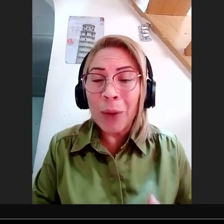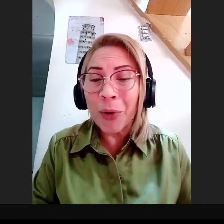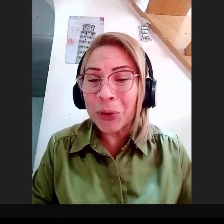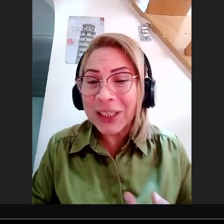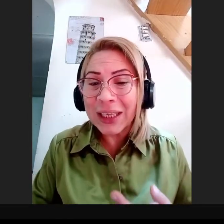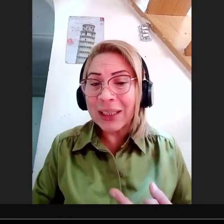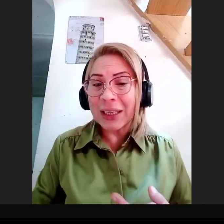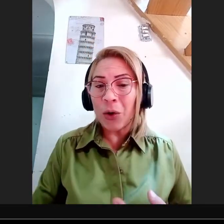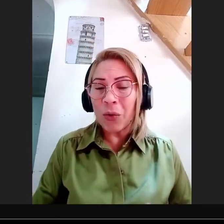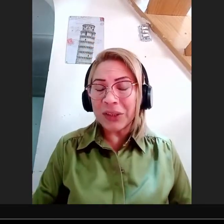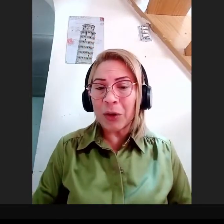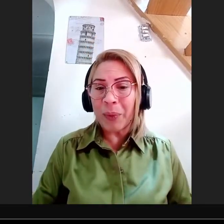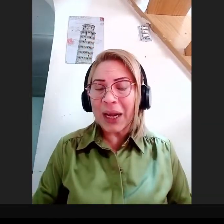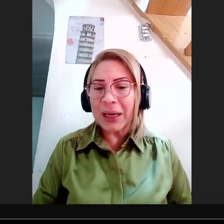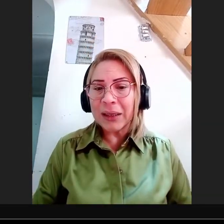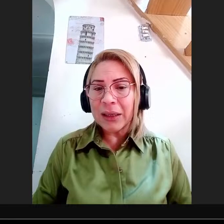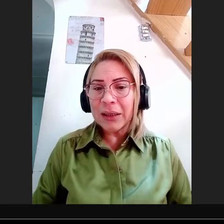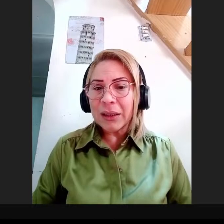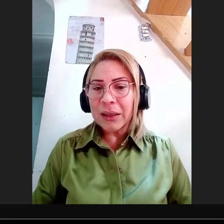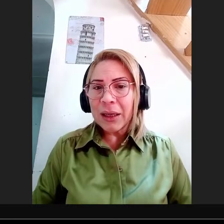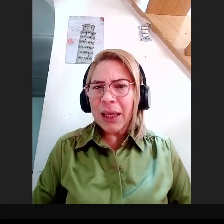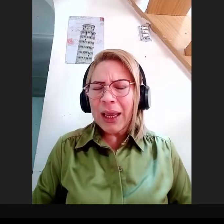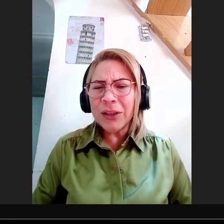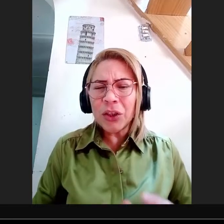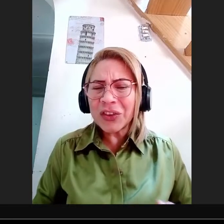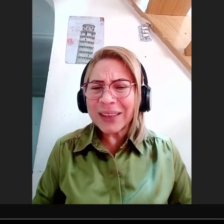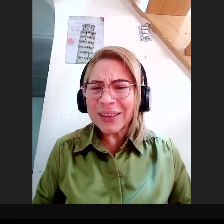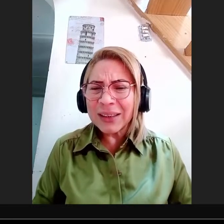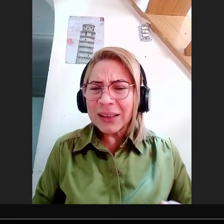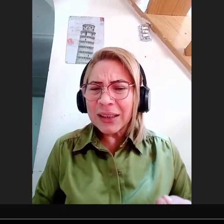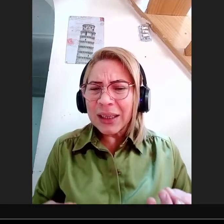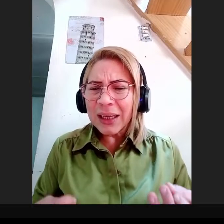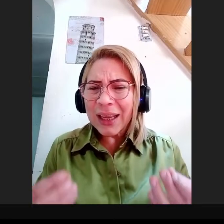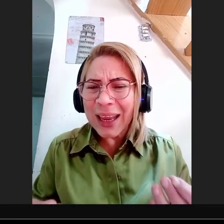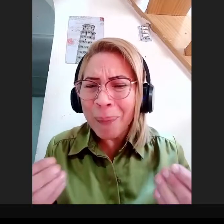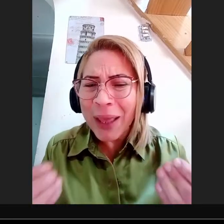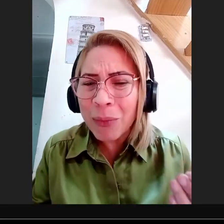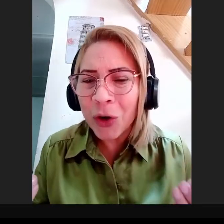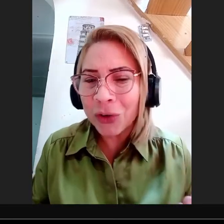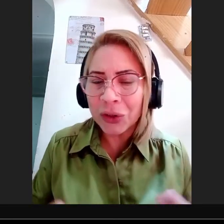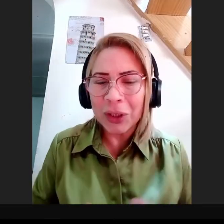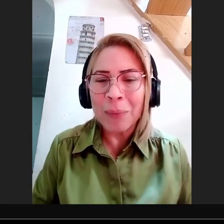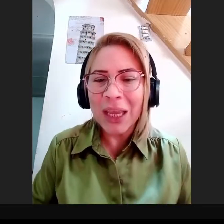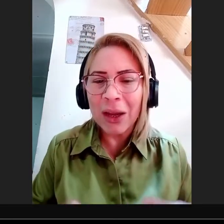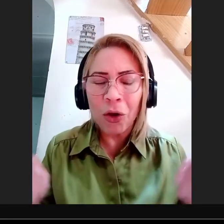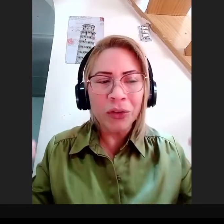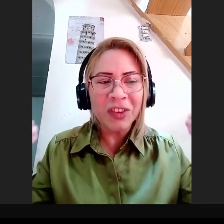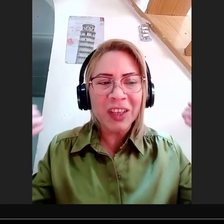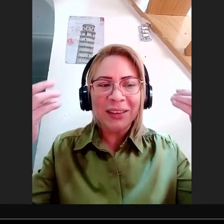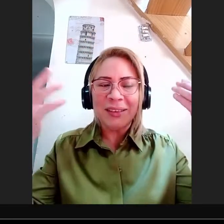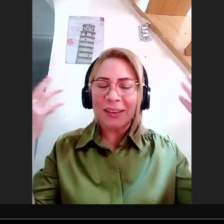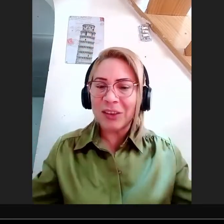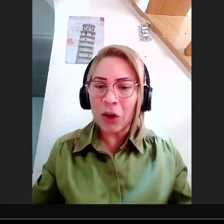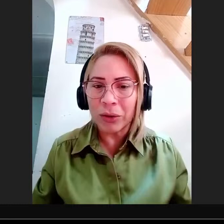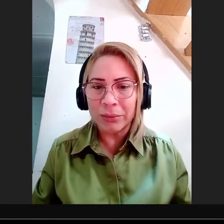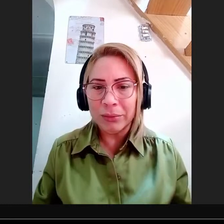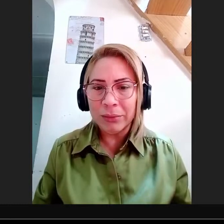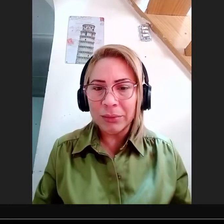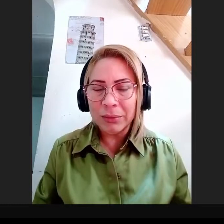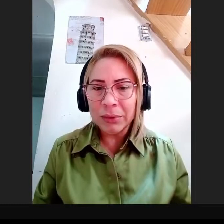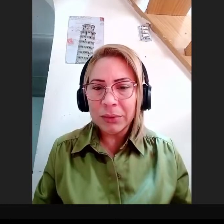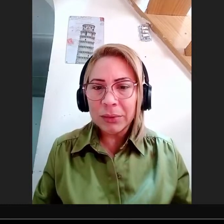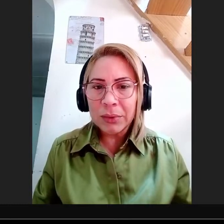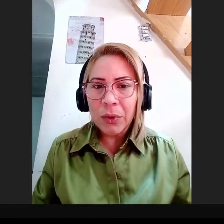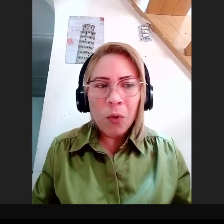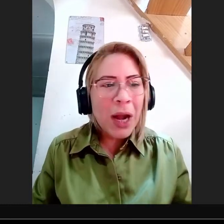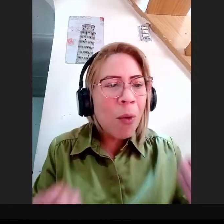in criminal proceedings, not in labor proceedings. We haven't even had the chance of our day in court in a criminal proceeding.